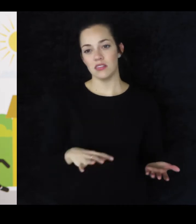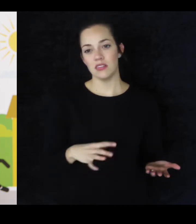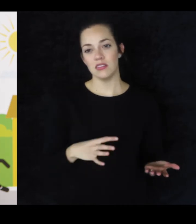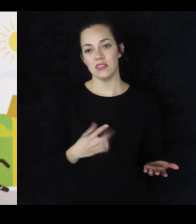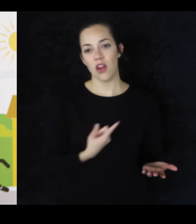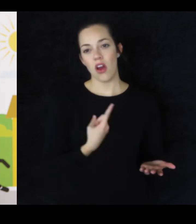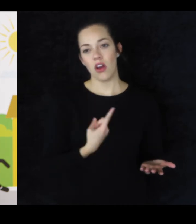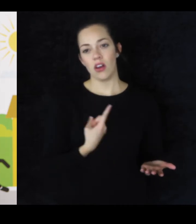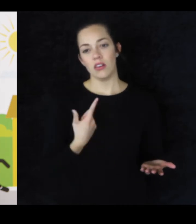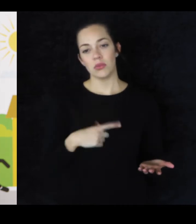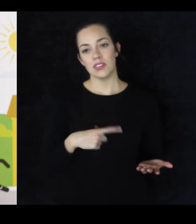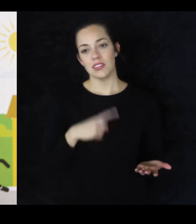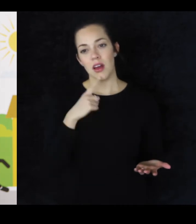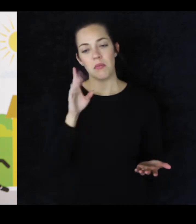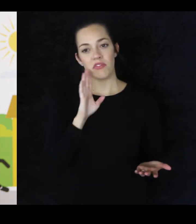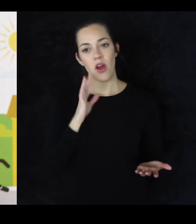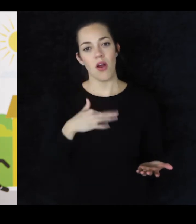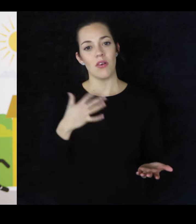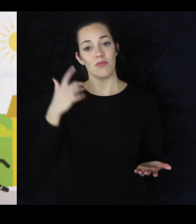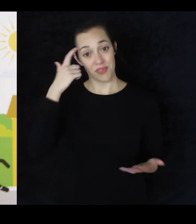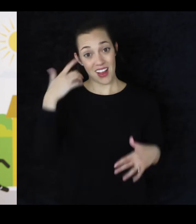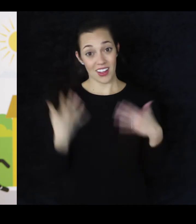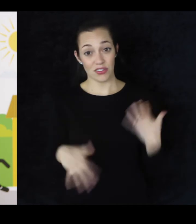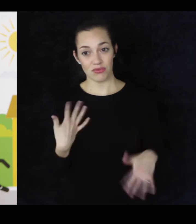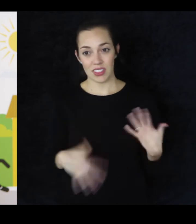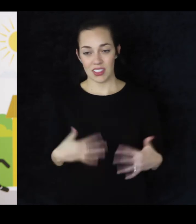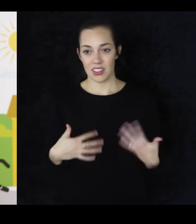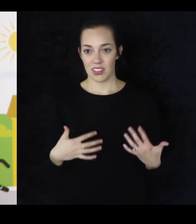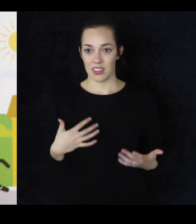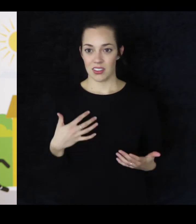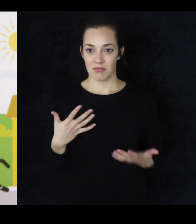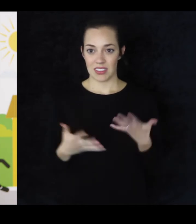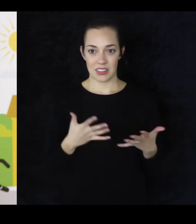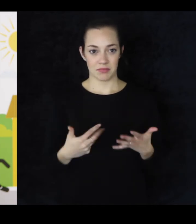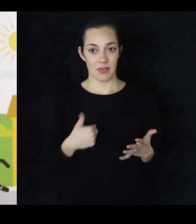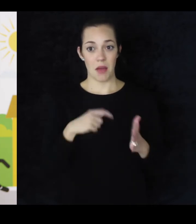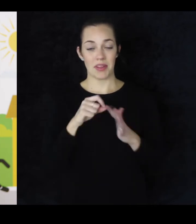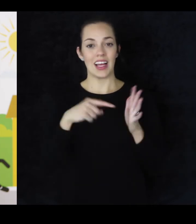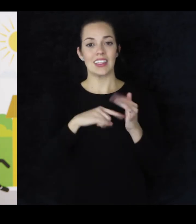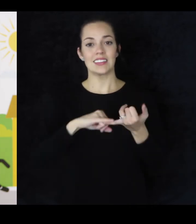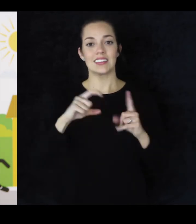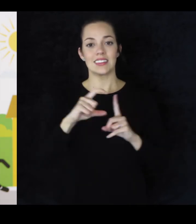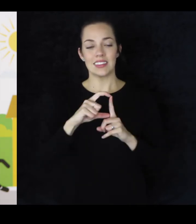said it before, is because of my brain injury and because of my PTSD, and that